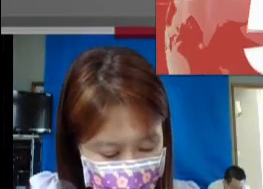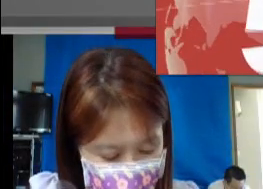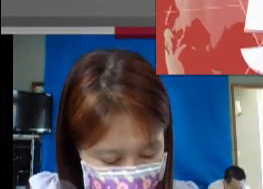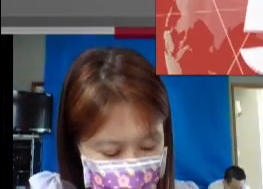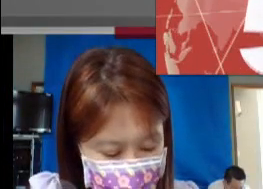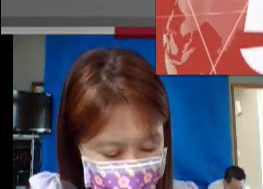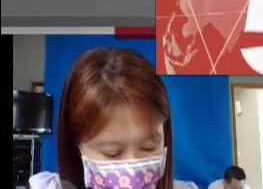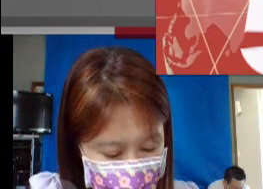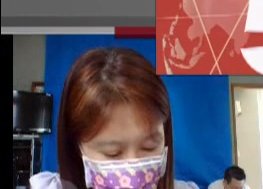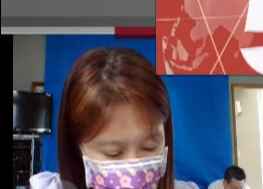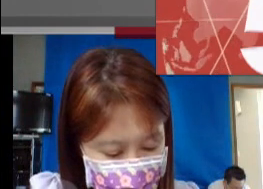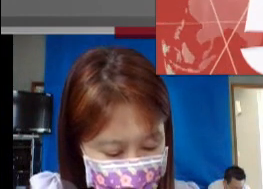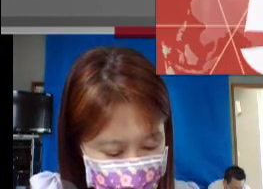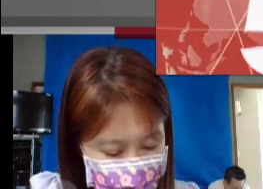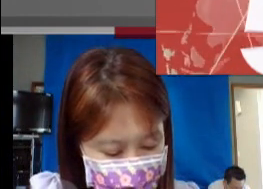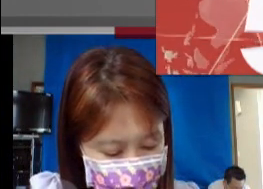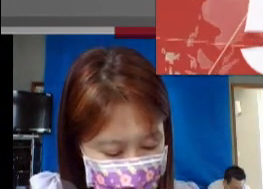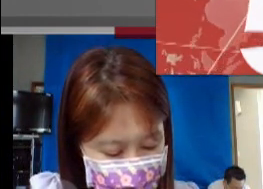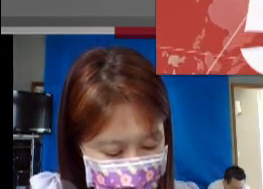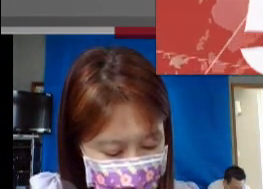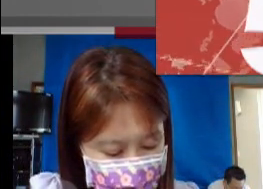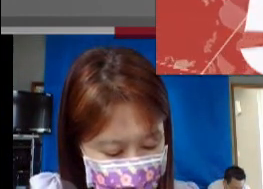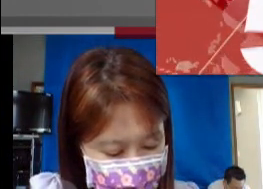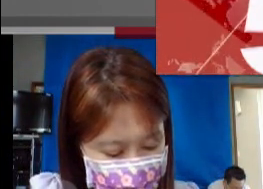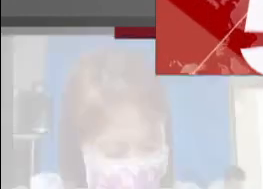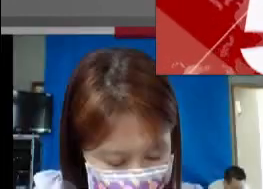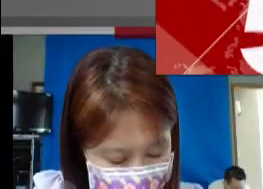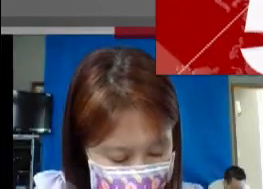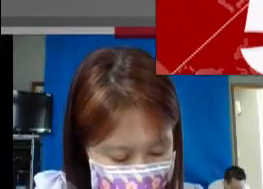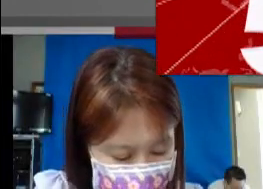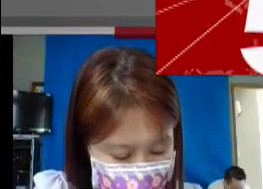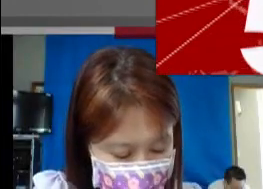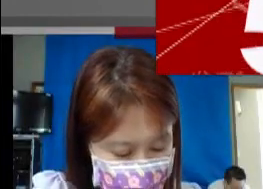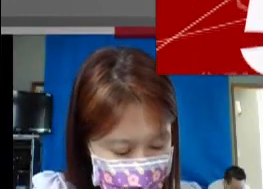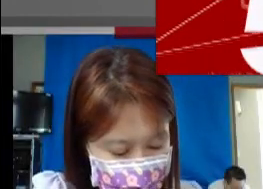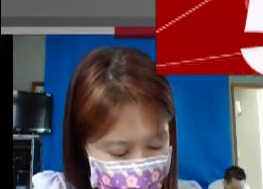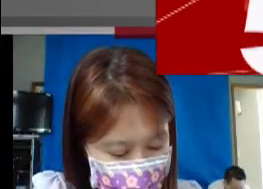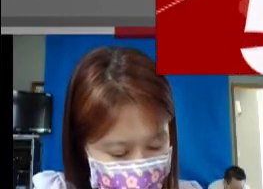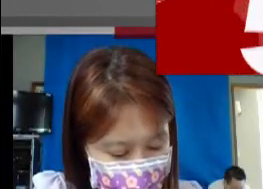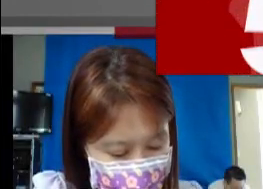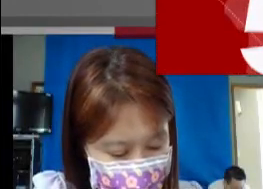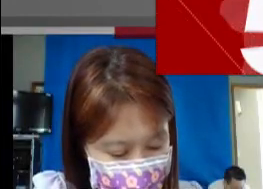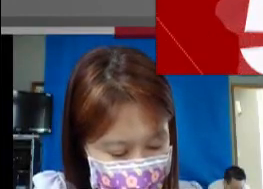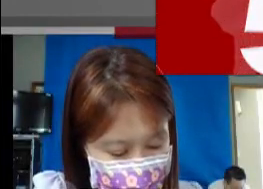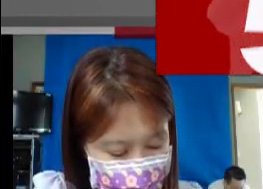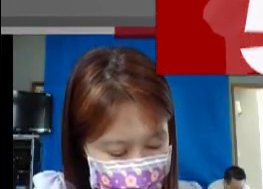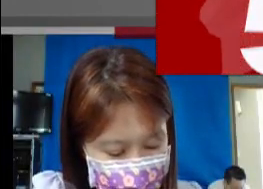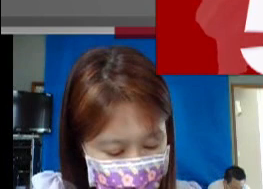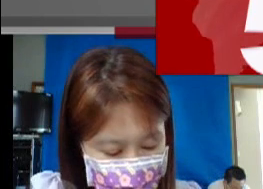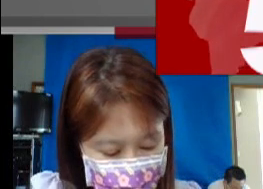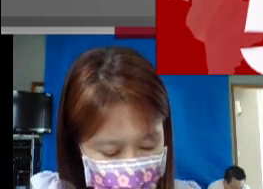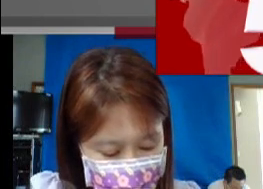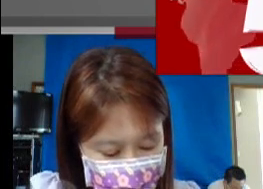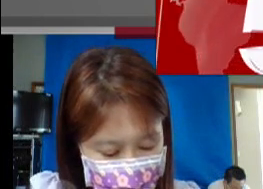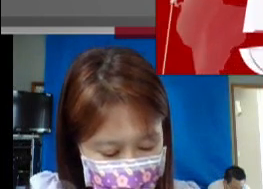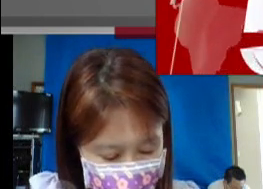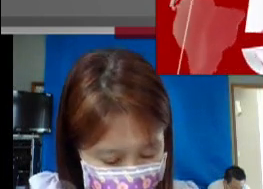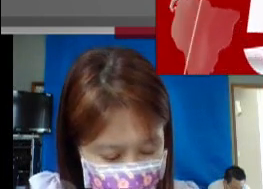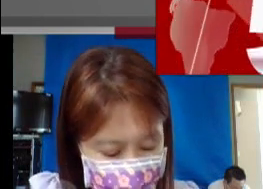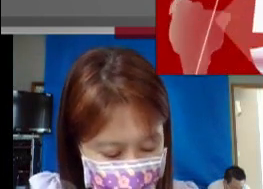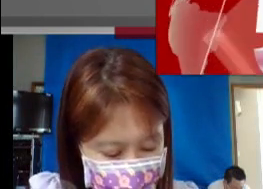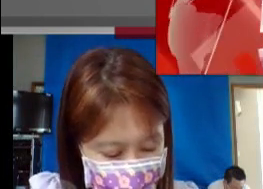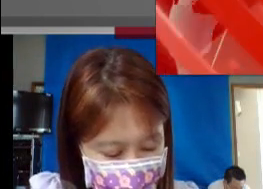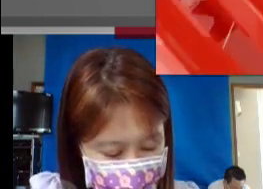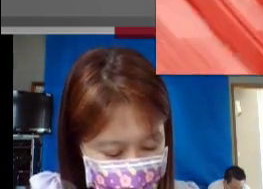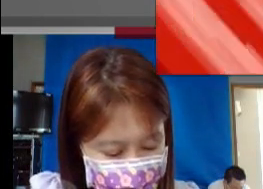If you have no known contact history with a confirmed case, or if you have no solid reason to suspect you have been infected, if you just want to